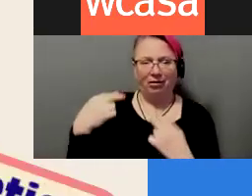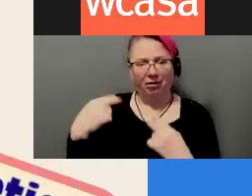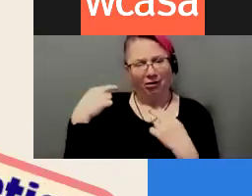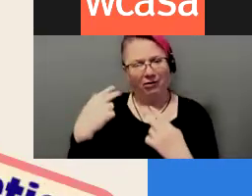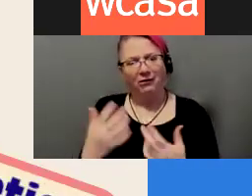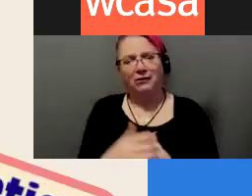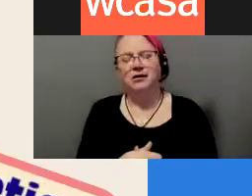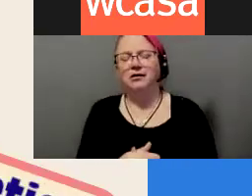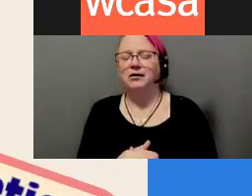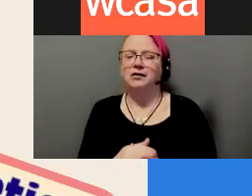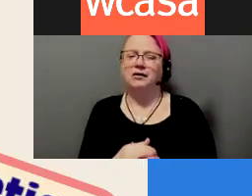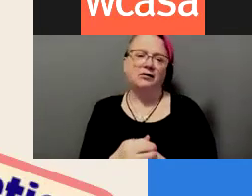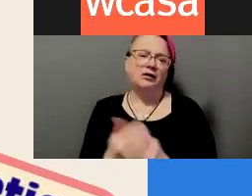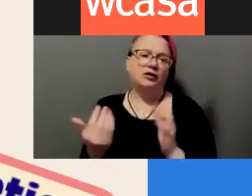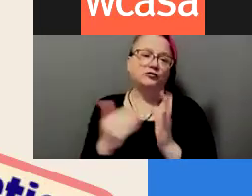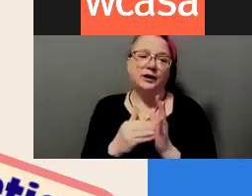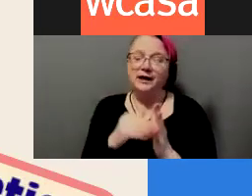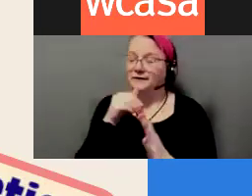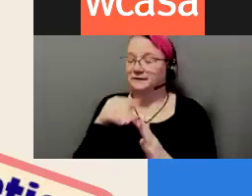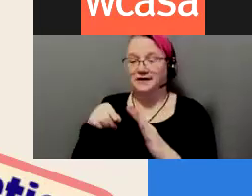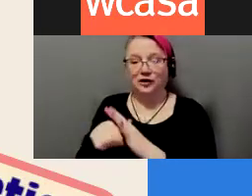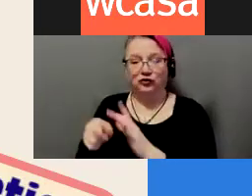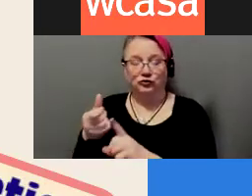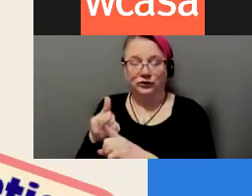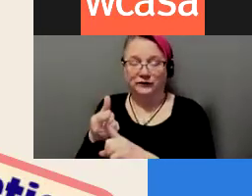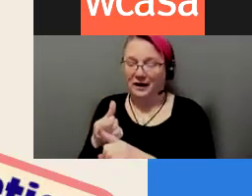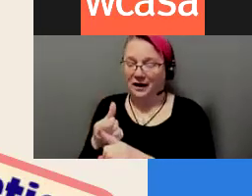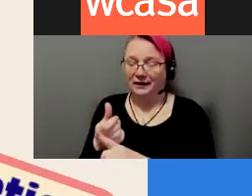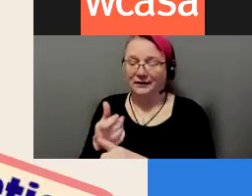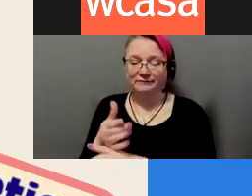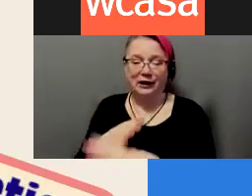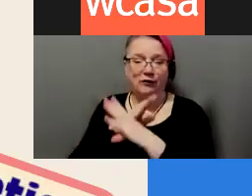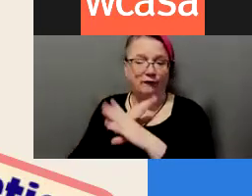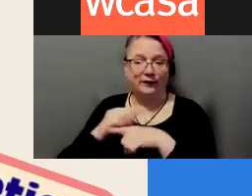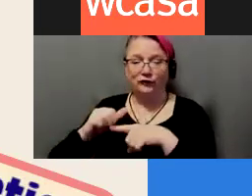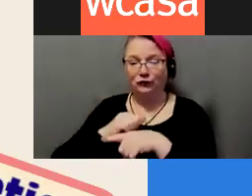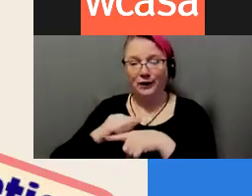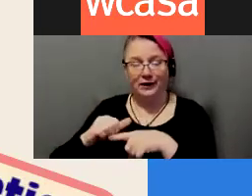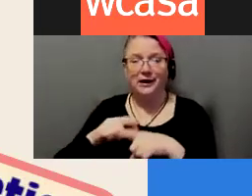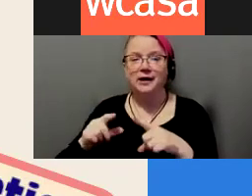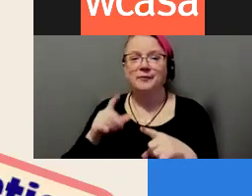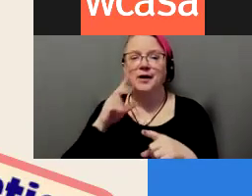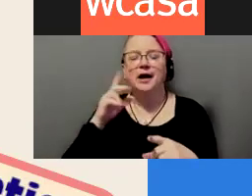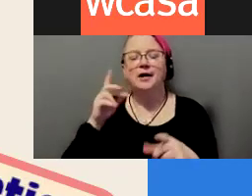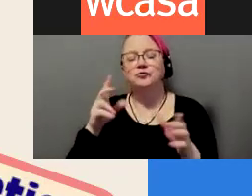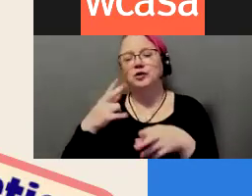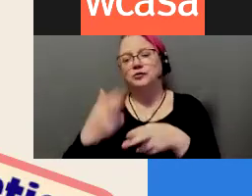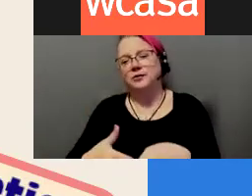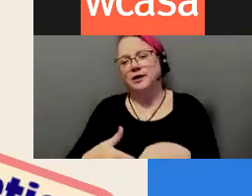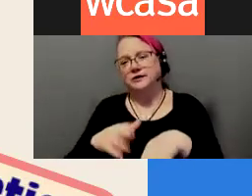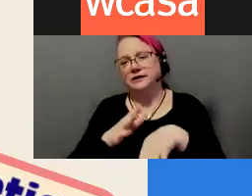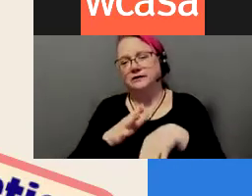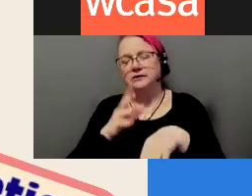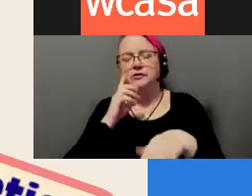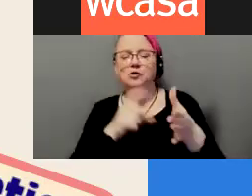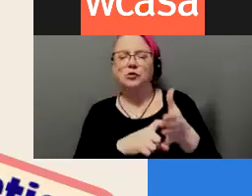So again, this isn't a suicide intervention training, but I do want to mention briefly the signs to look for that may help you